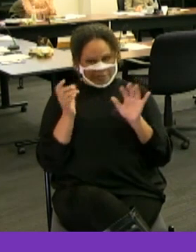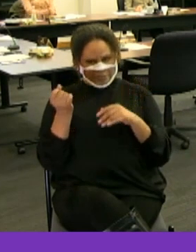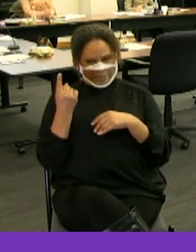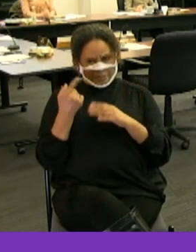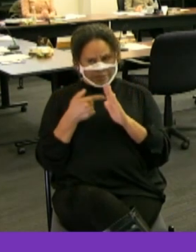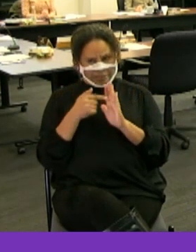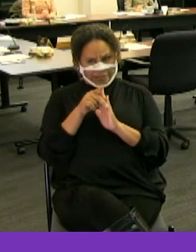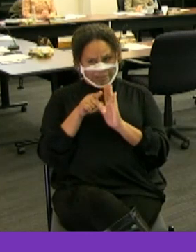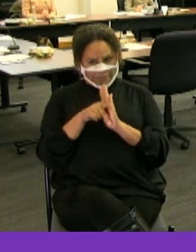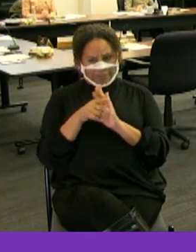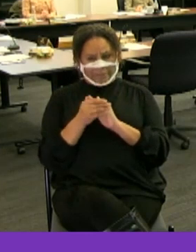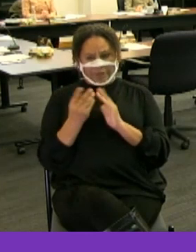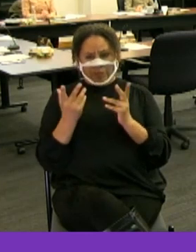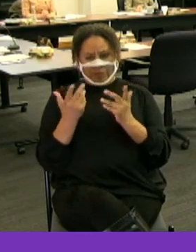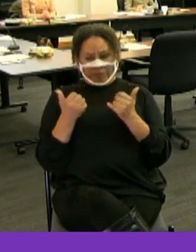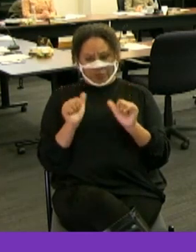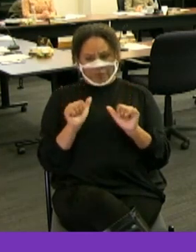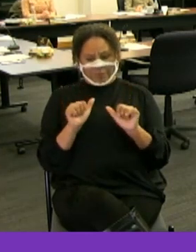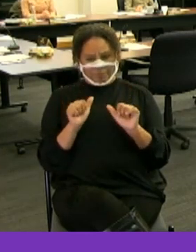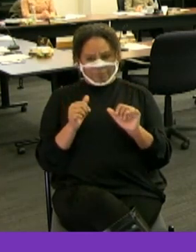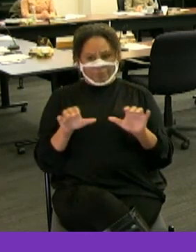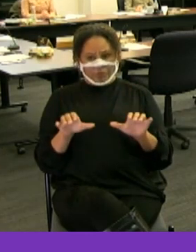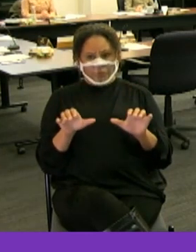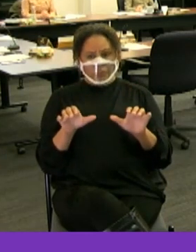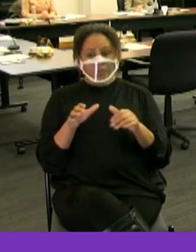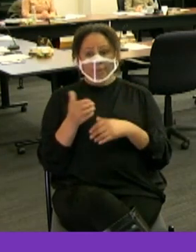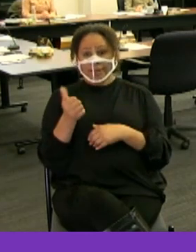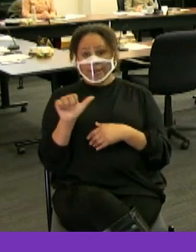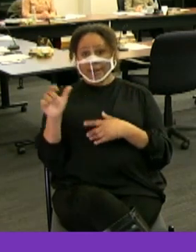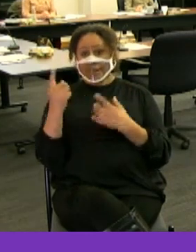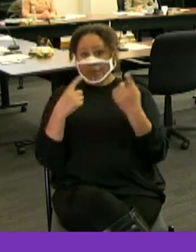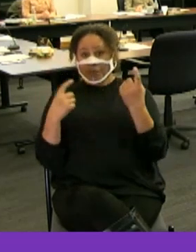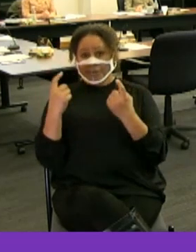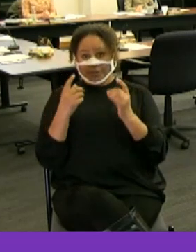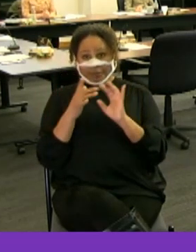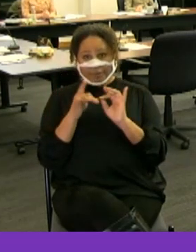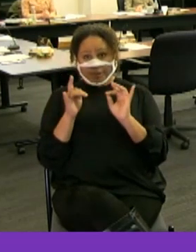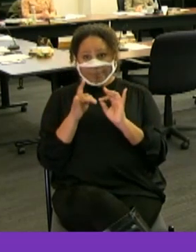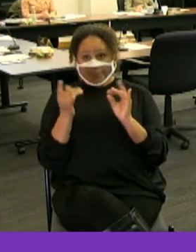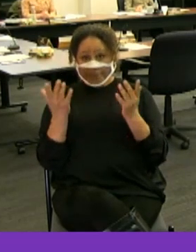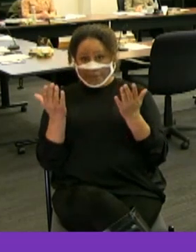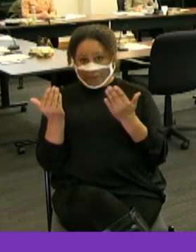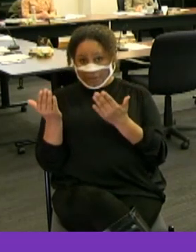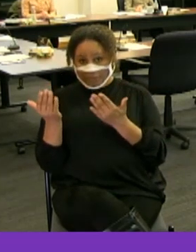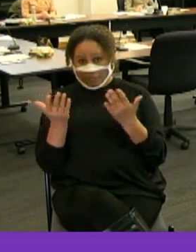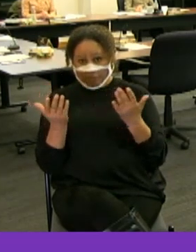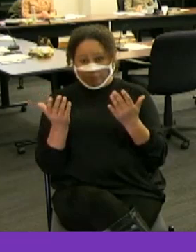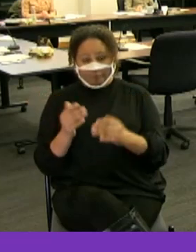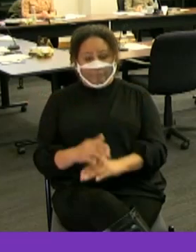this policy and what we're trying to do with it. Any questions, comments?